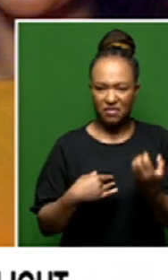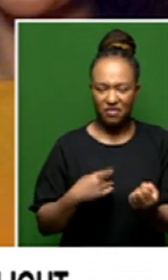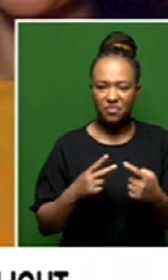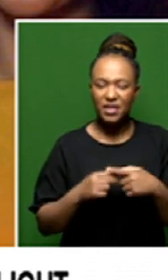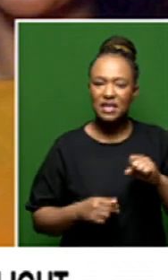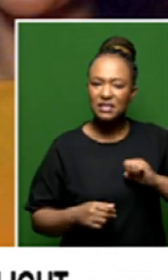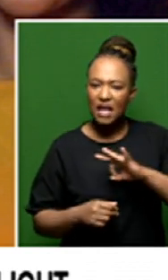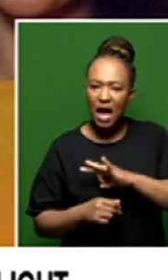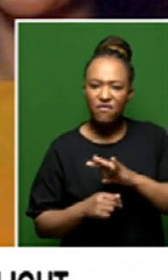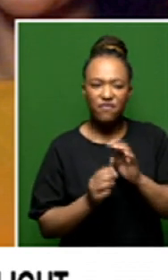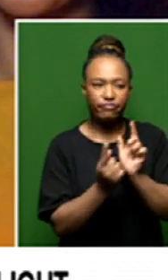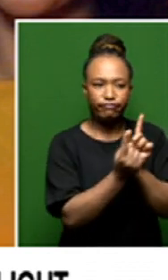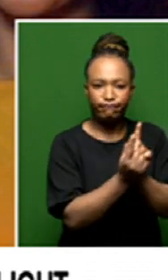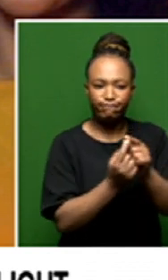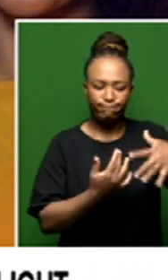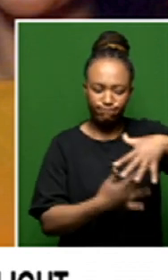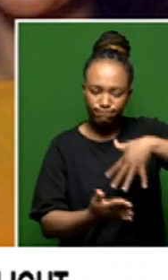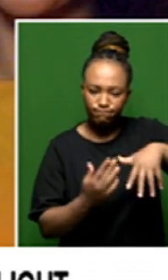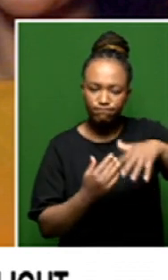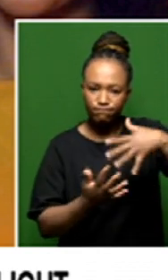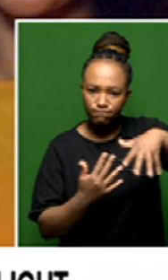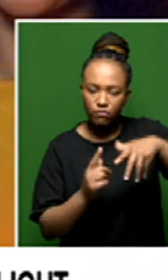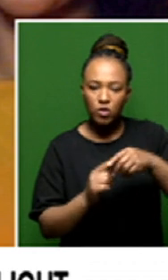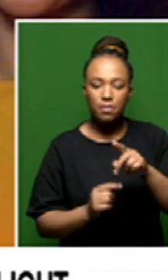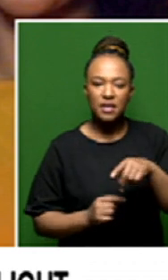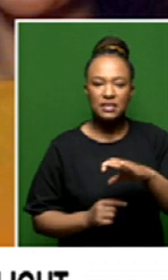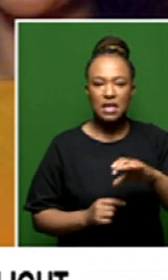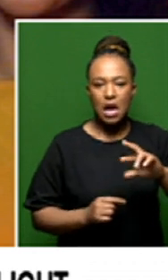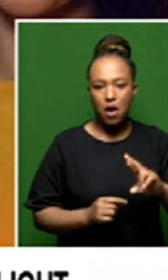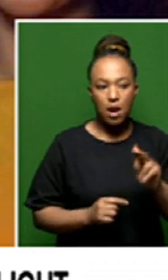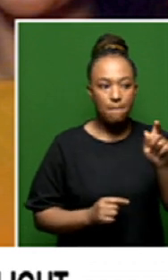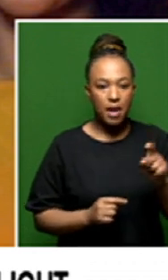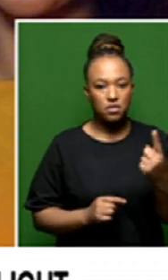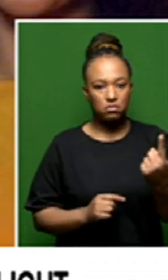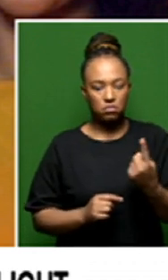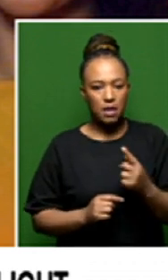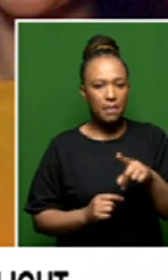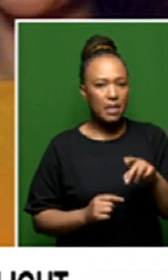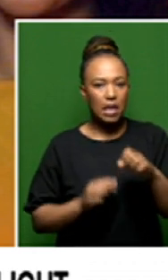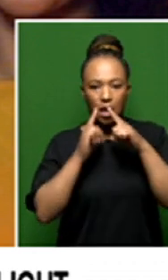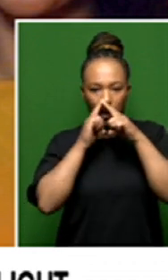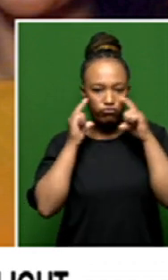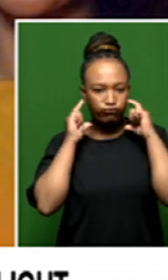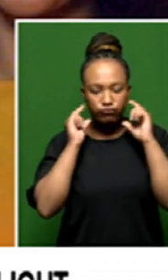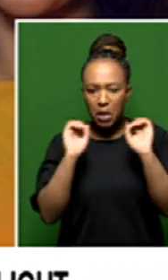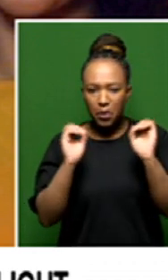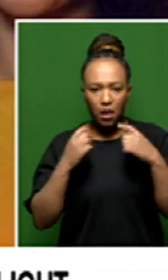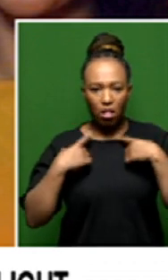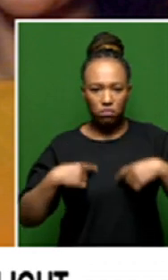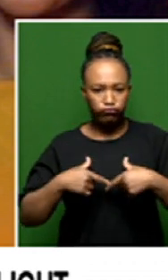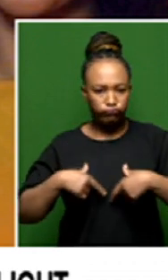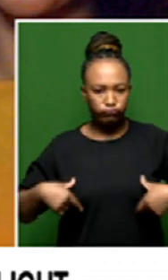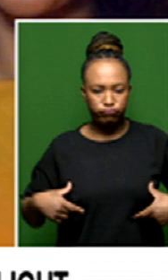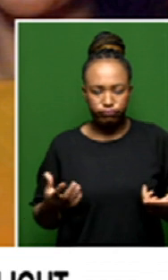staff members. The PCR test that was administered to me yesterday, the individual was not wearing PPE. They just had on their